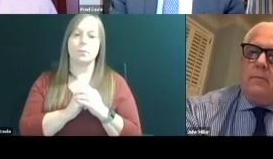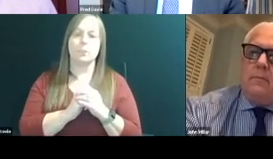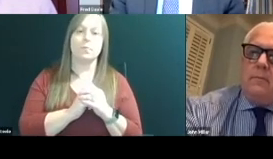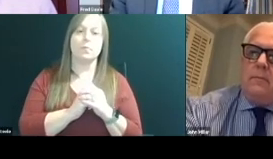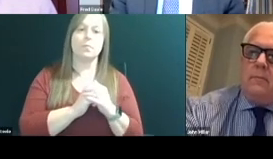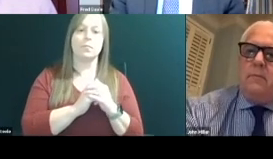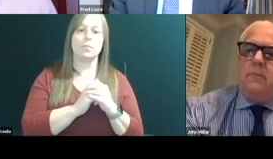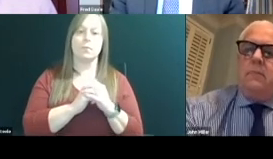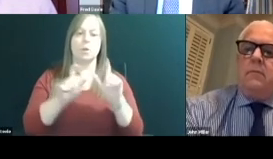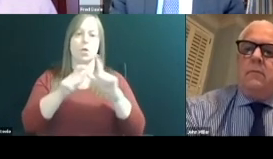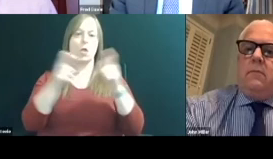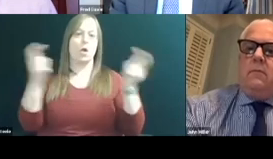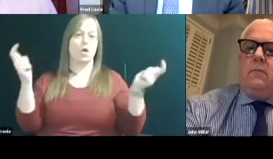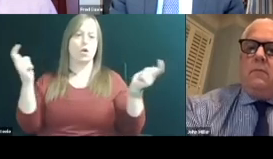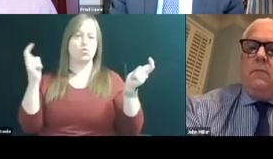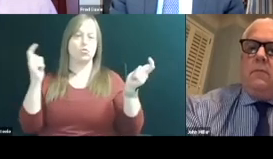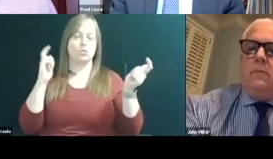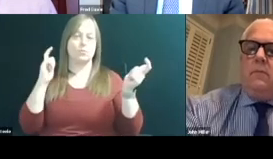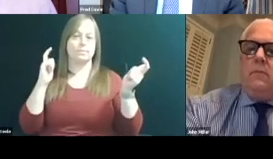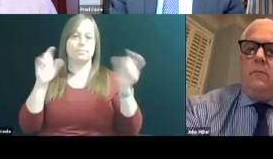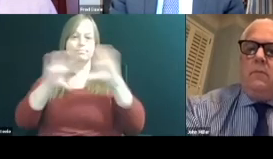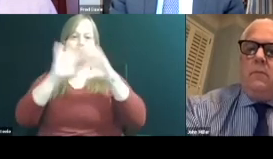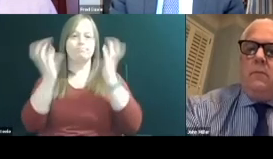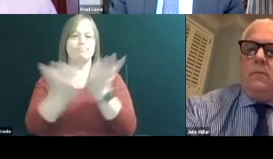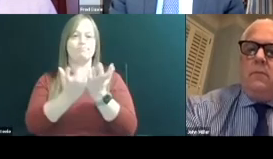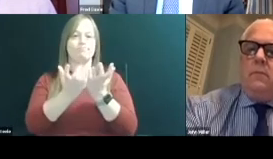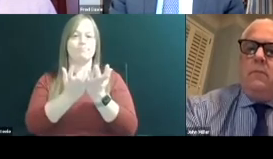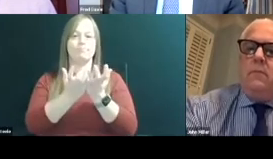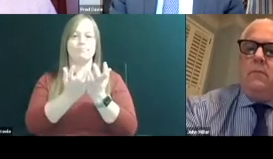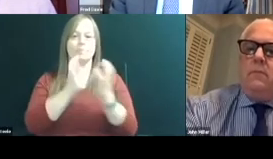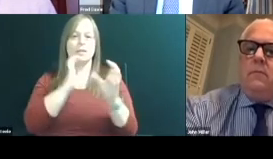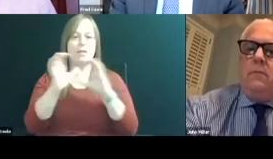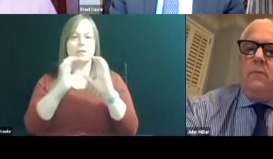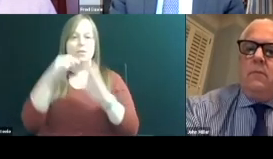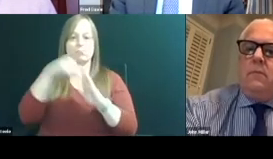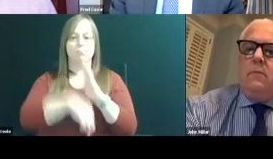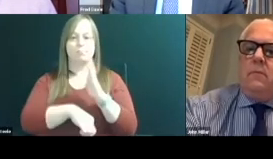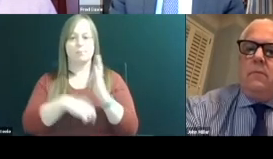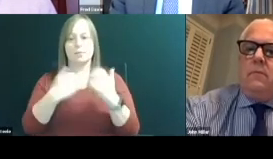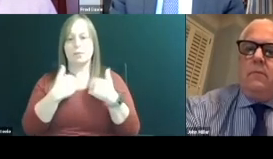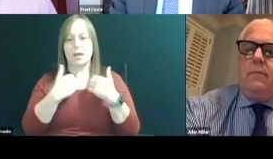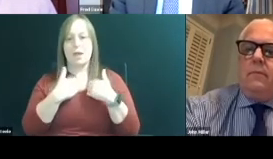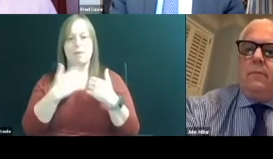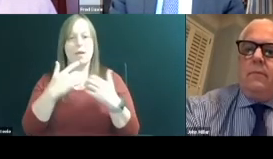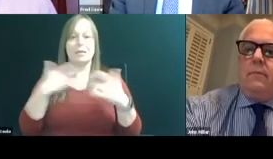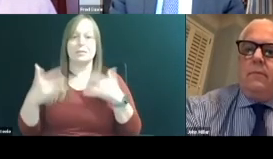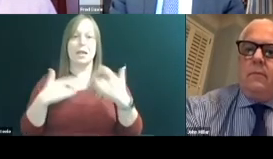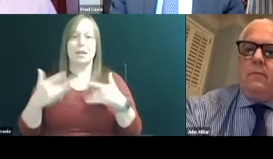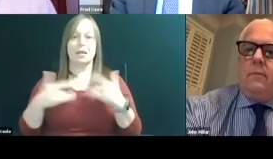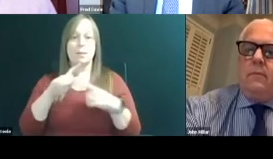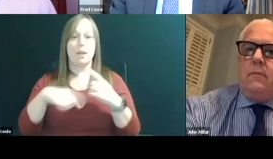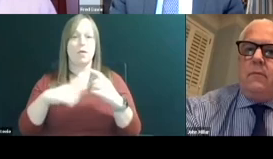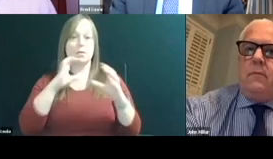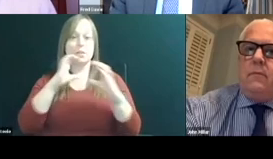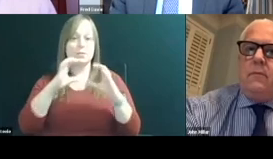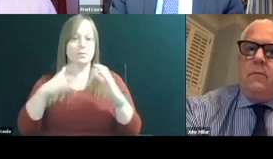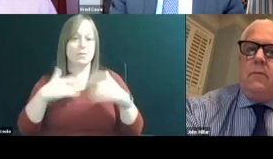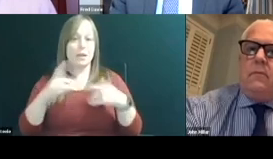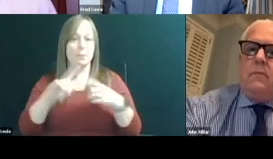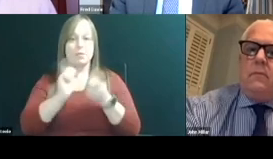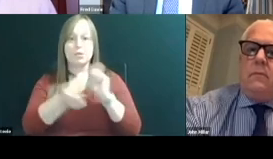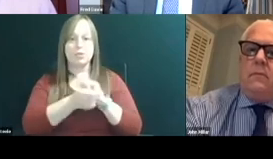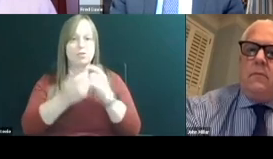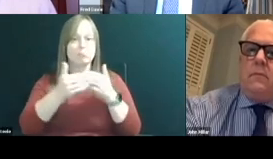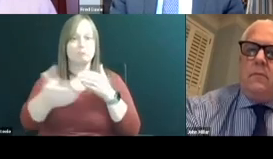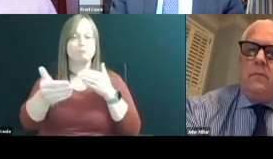It's such a large conversation that is to be had. And, I'm excited about the conversation. I'm excited about the